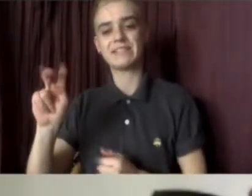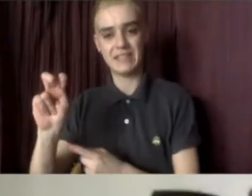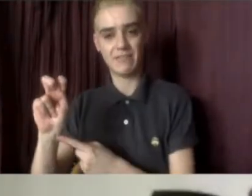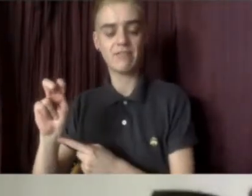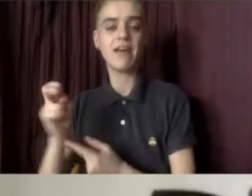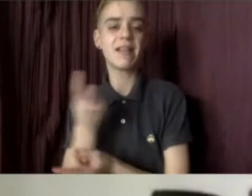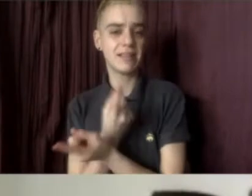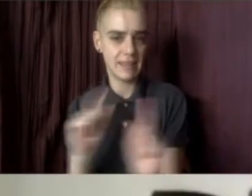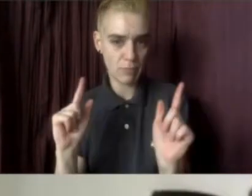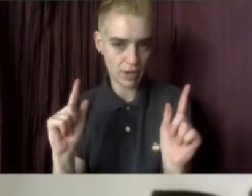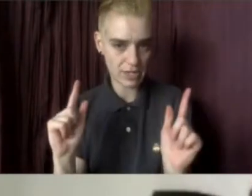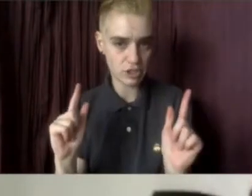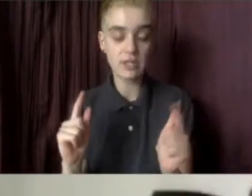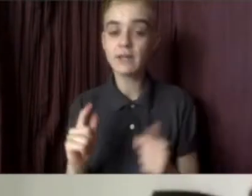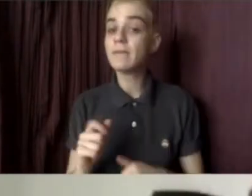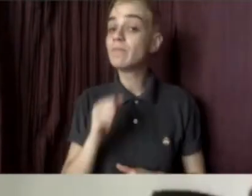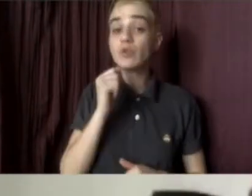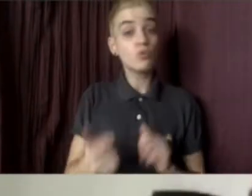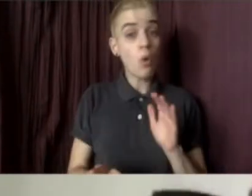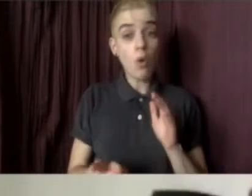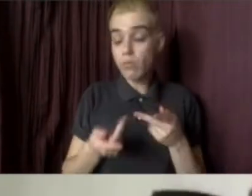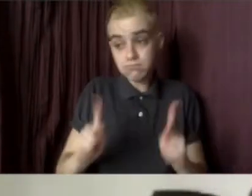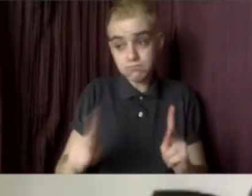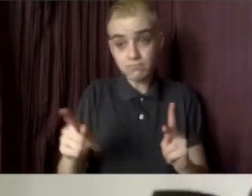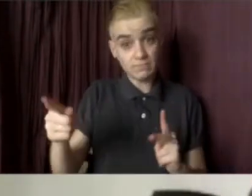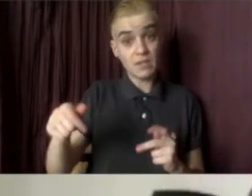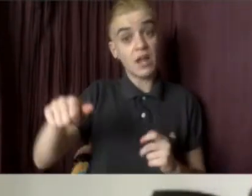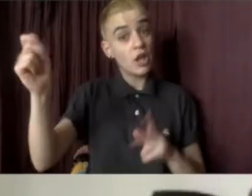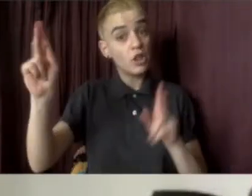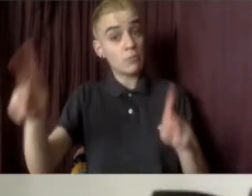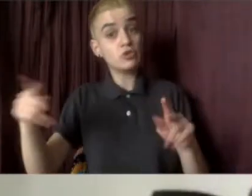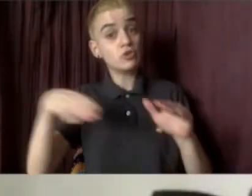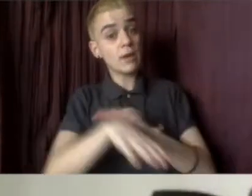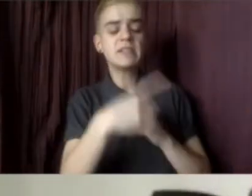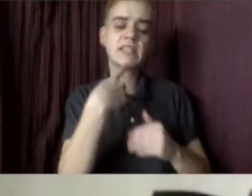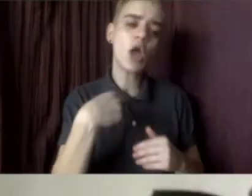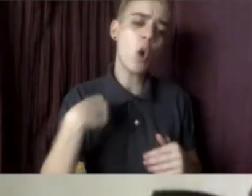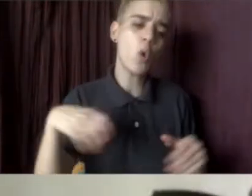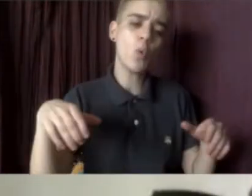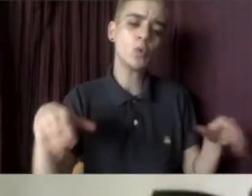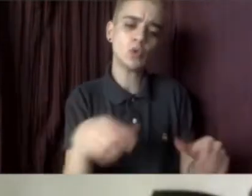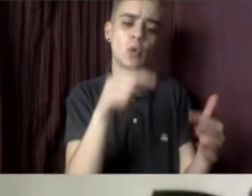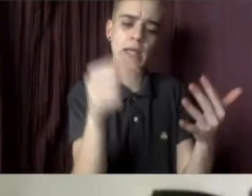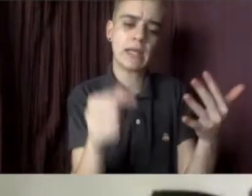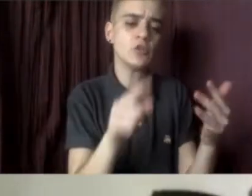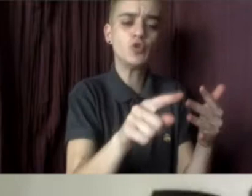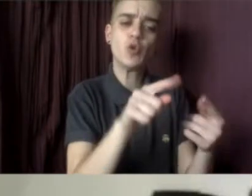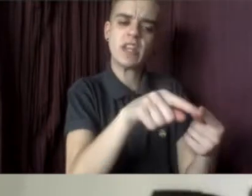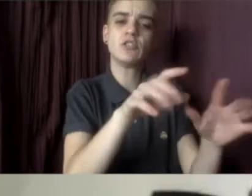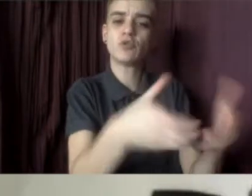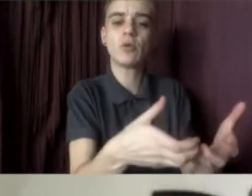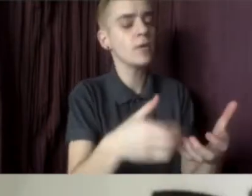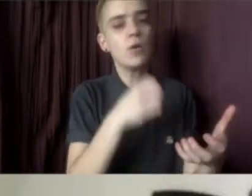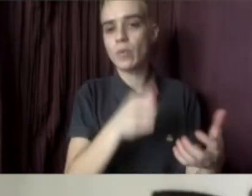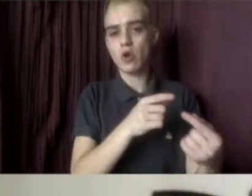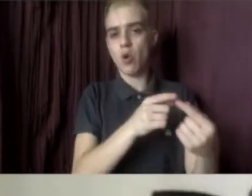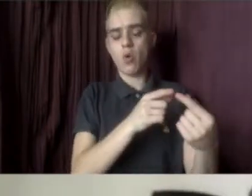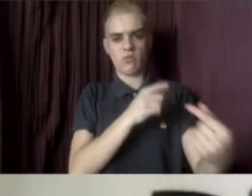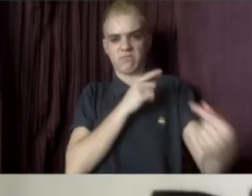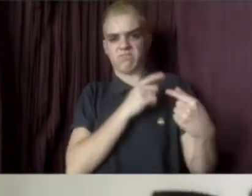voting, because it should be, and it must be, a right for every person in this country to cast that vote.